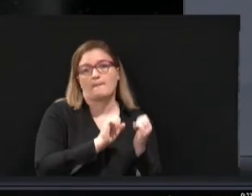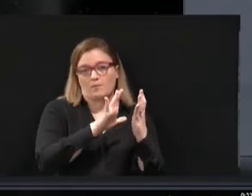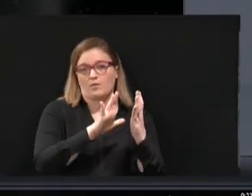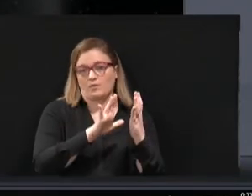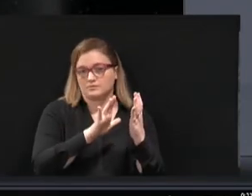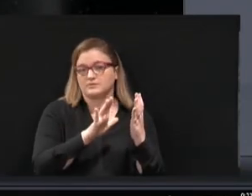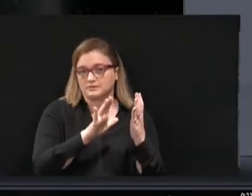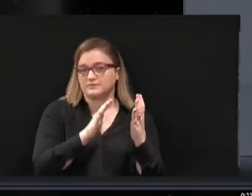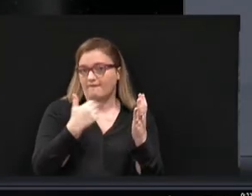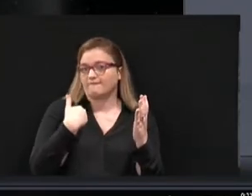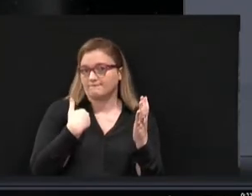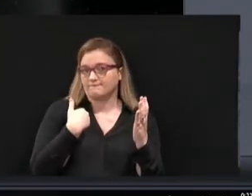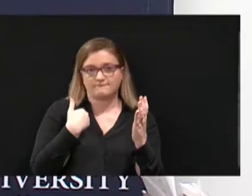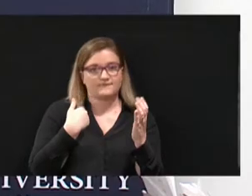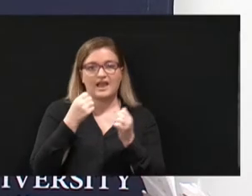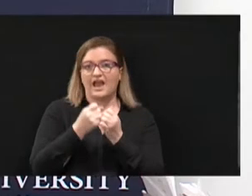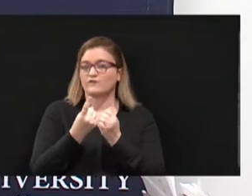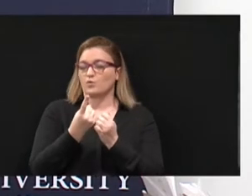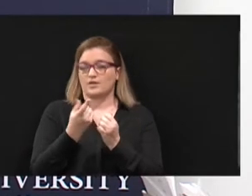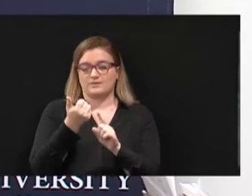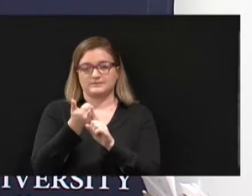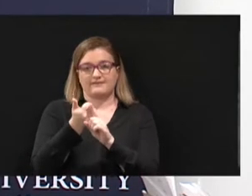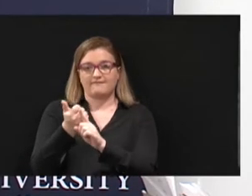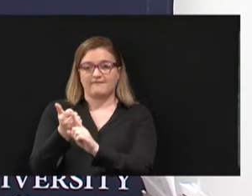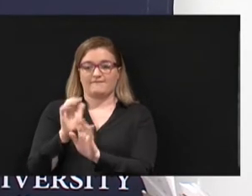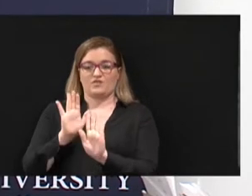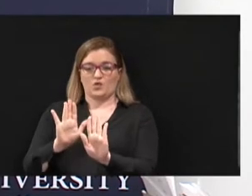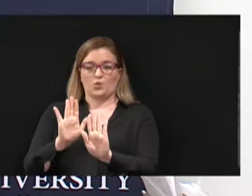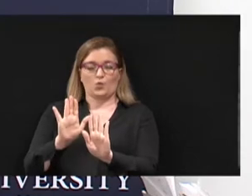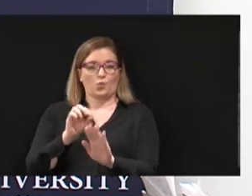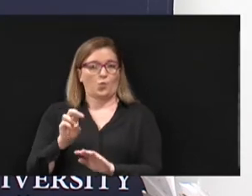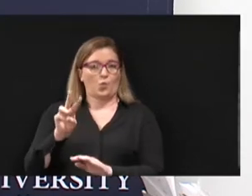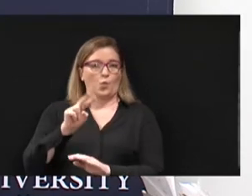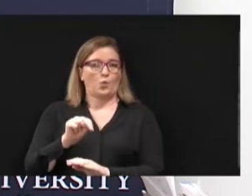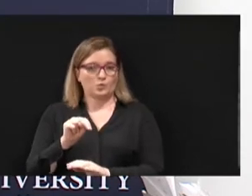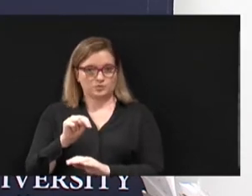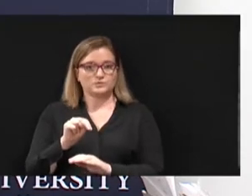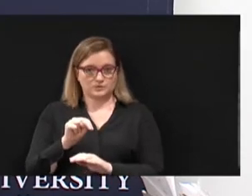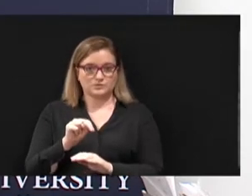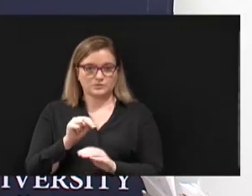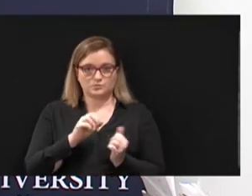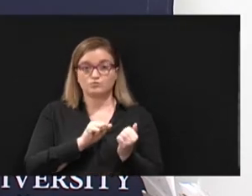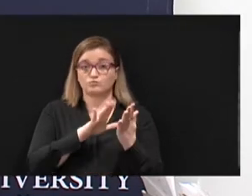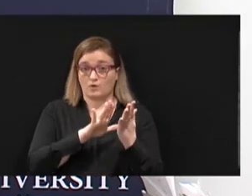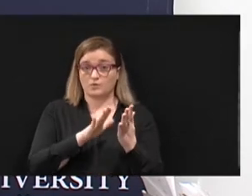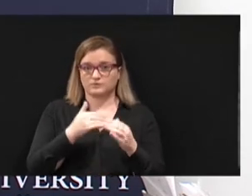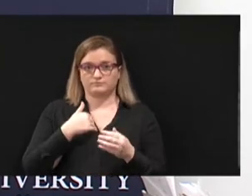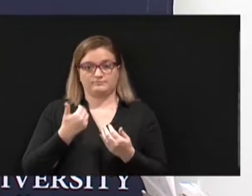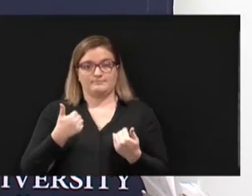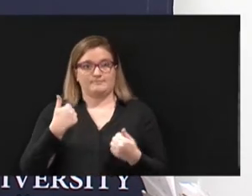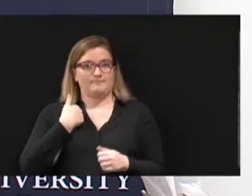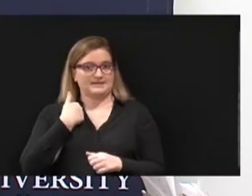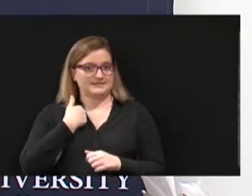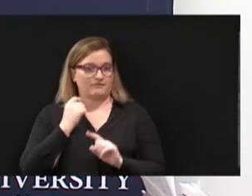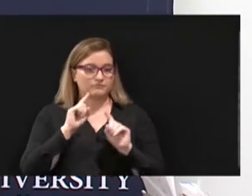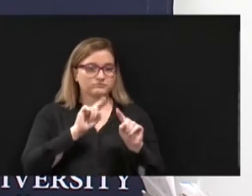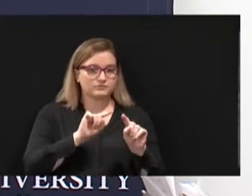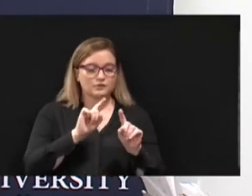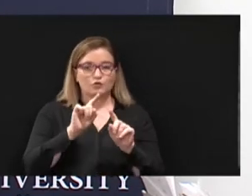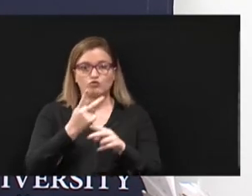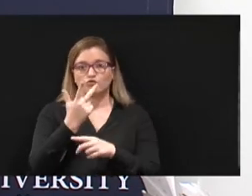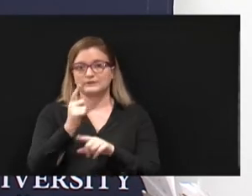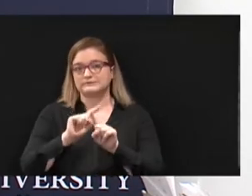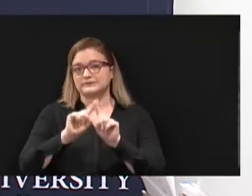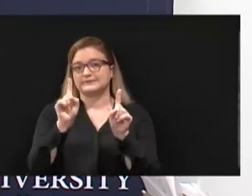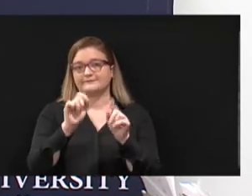everybody has their own perfect way. I've been to about 3 different trainings, and everybody does it different. Doesn't mean